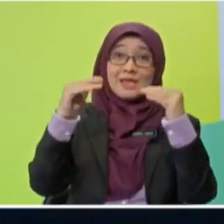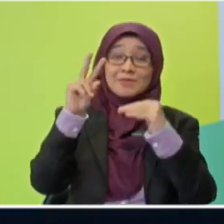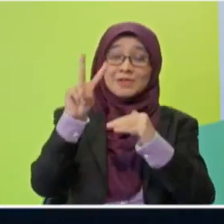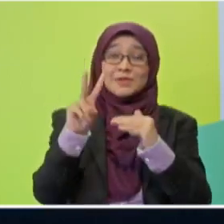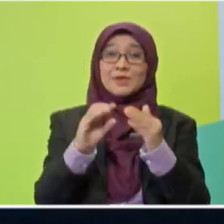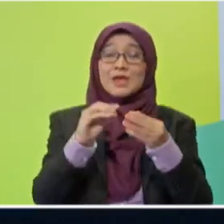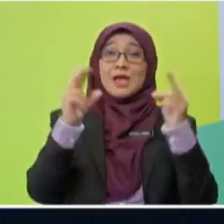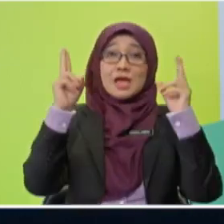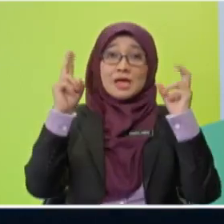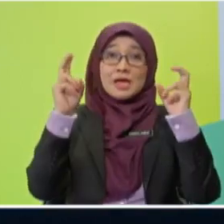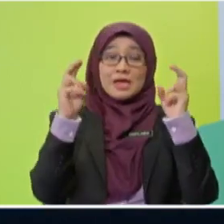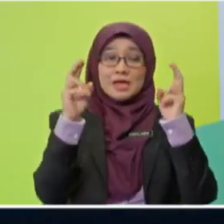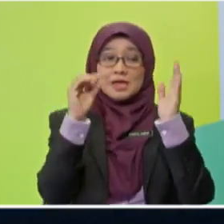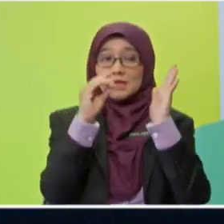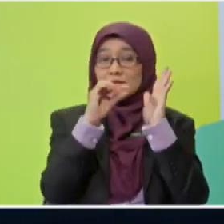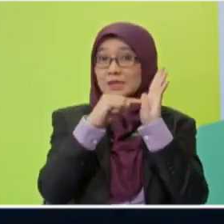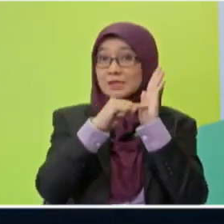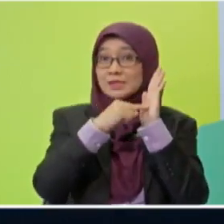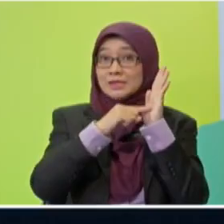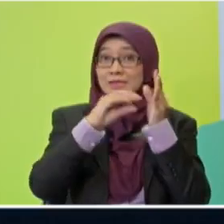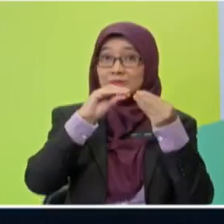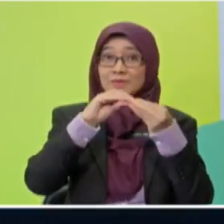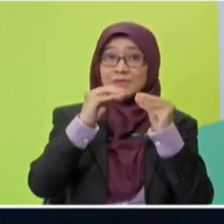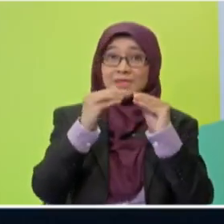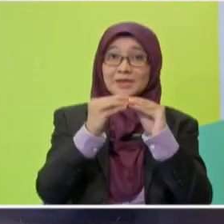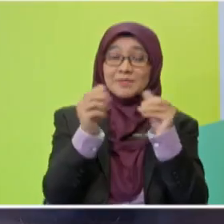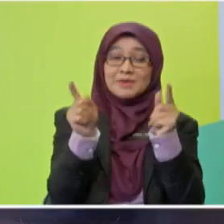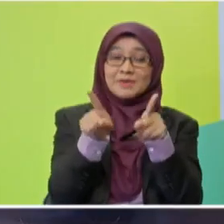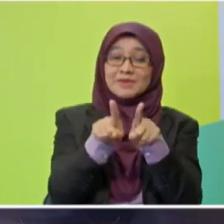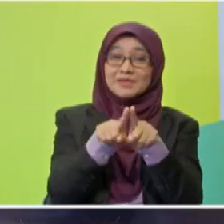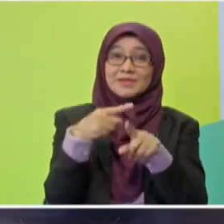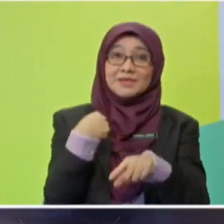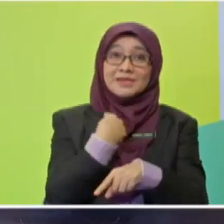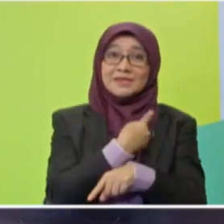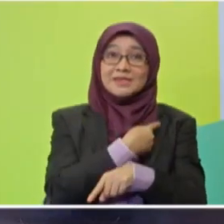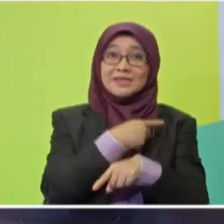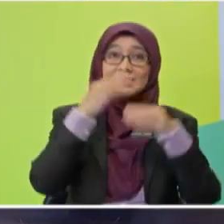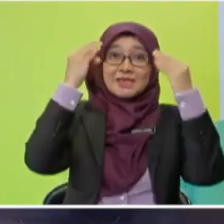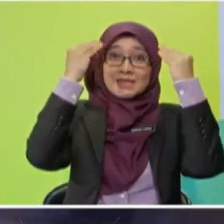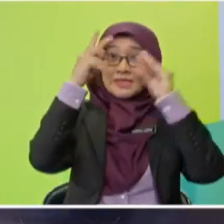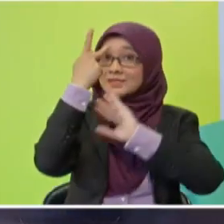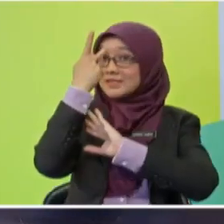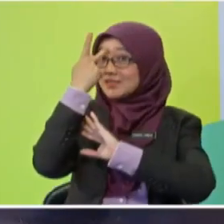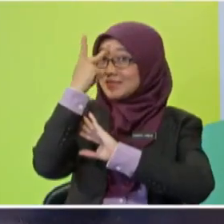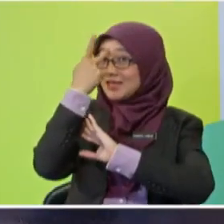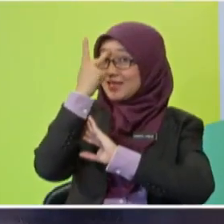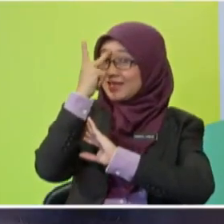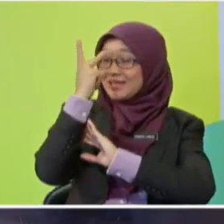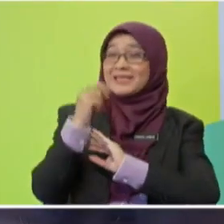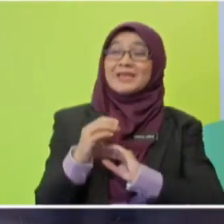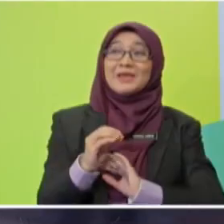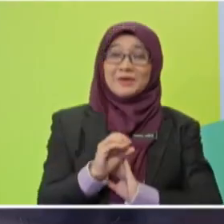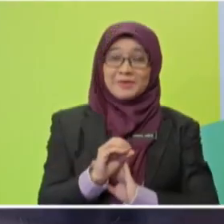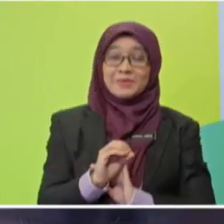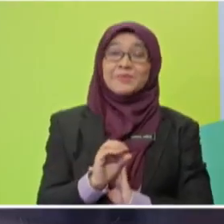decimal numbers. Very interesting. With me is Teacher Kalai. Teacher Kalai, What else are we going to cover right now? Okay. Before that,